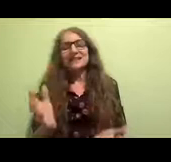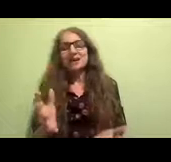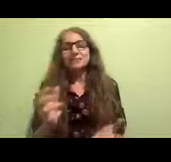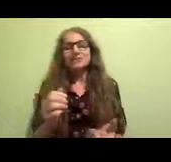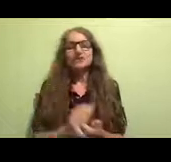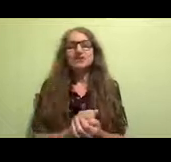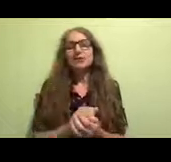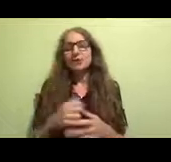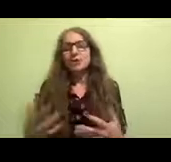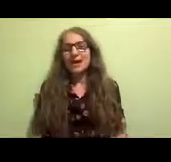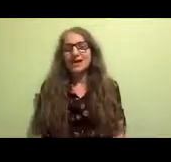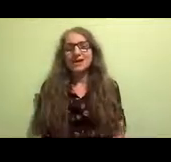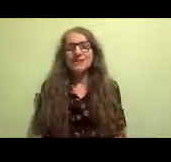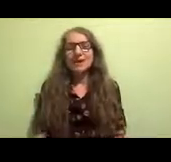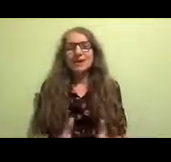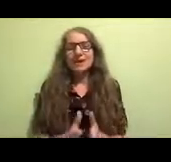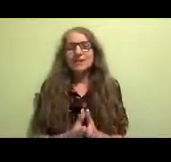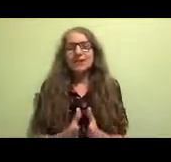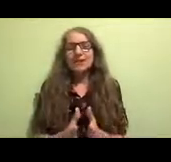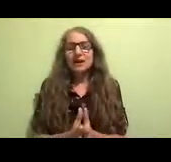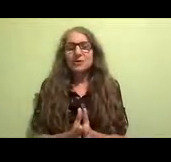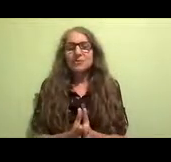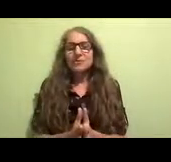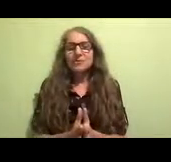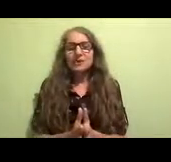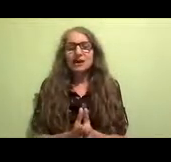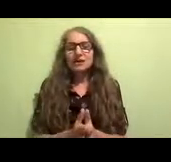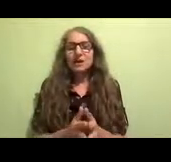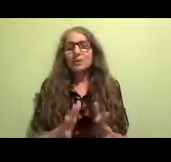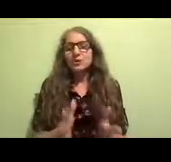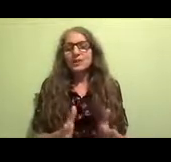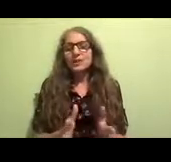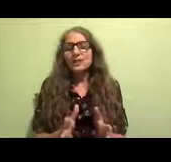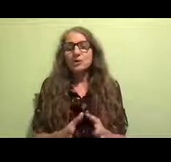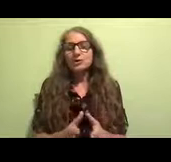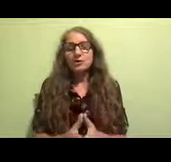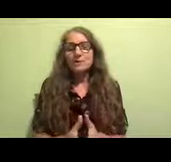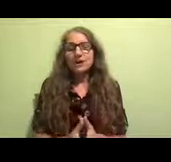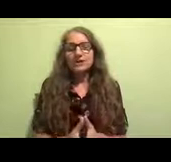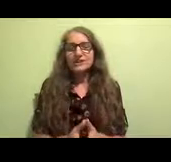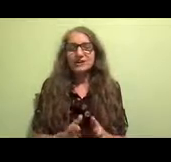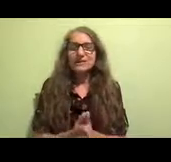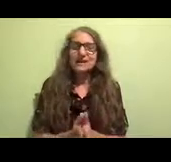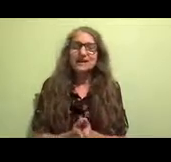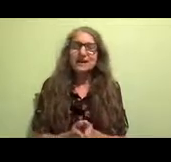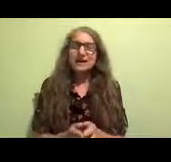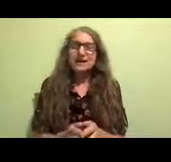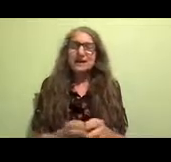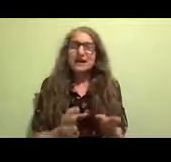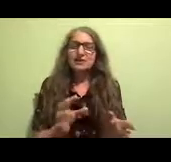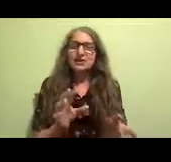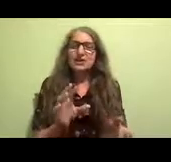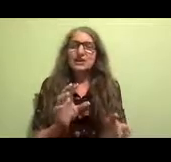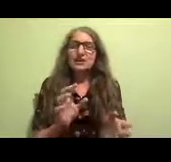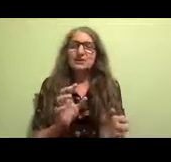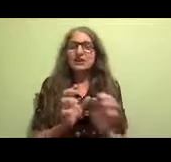plastic cups or just a throwaway item, then I worked with a local ceramic artist, Sarah Meehan, and